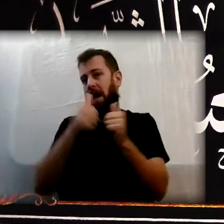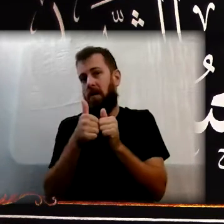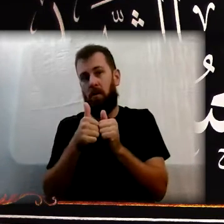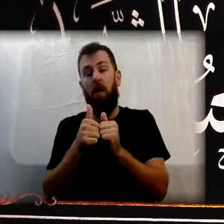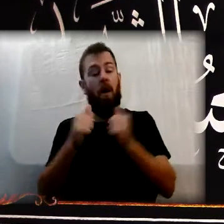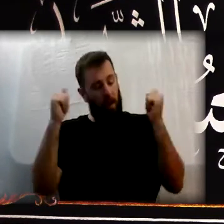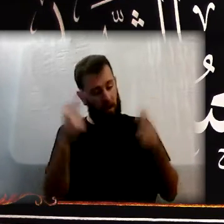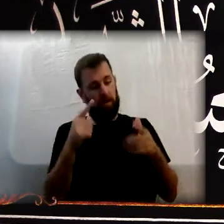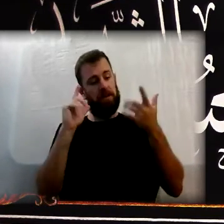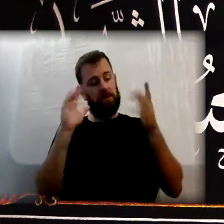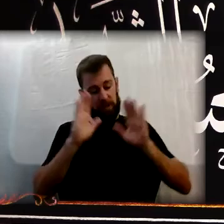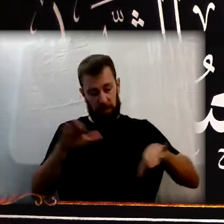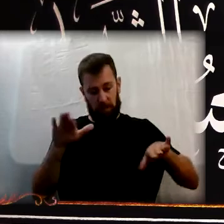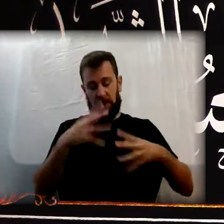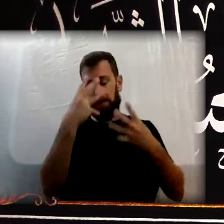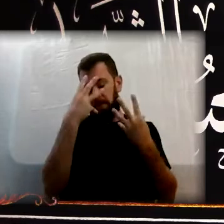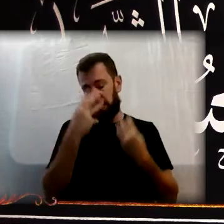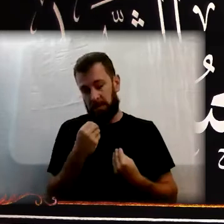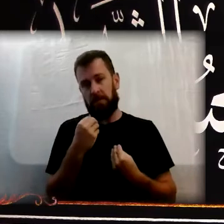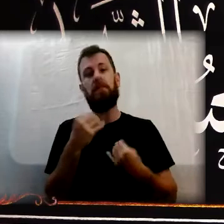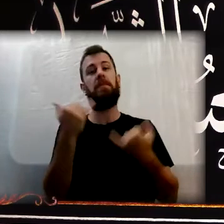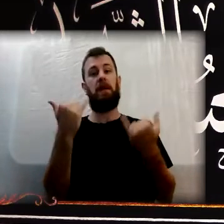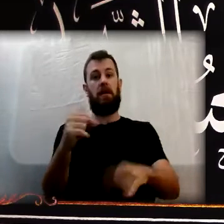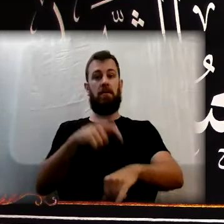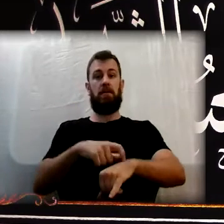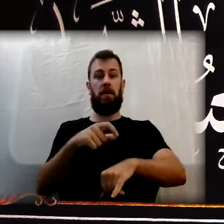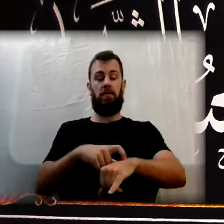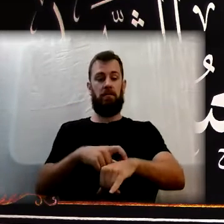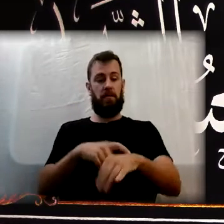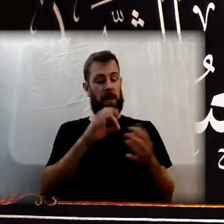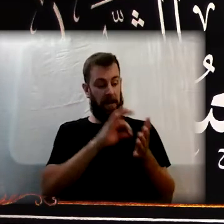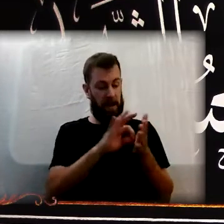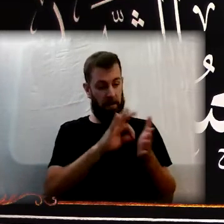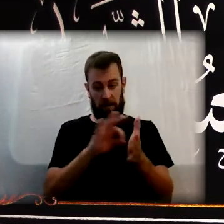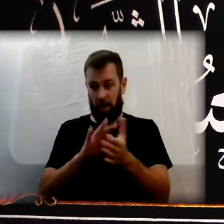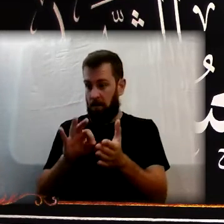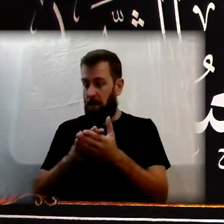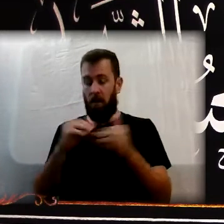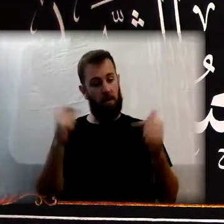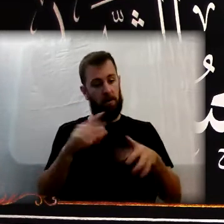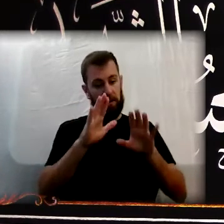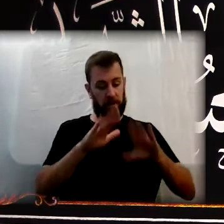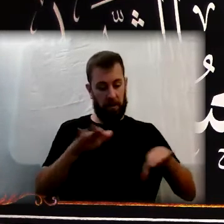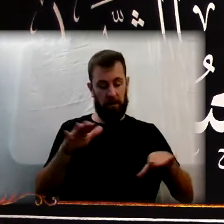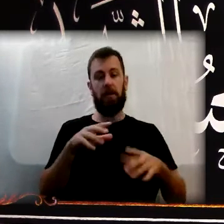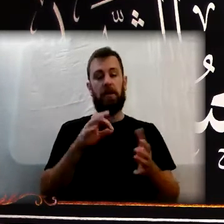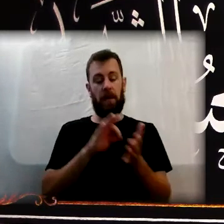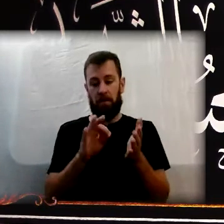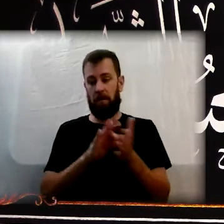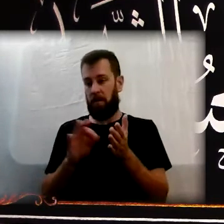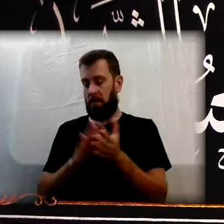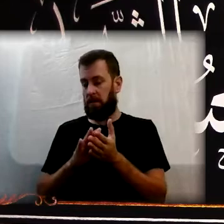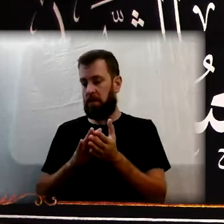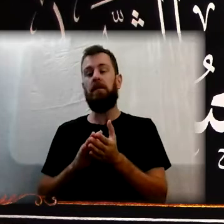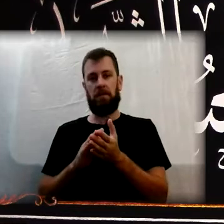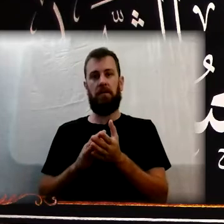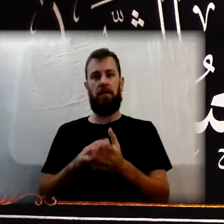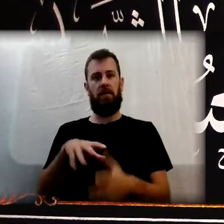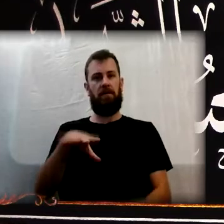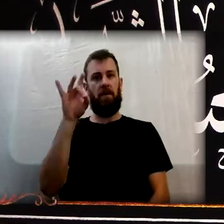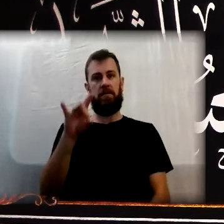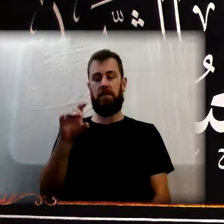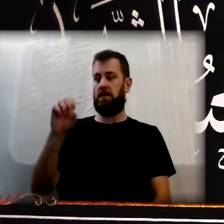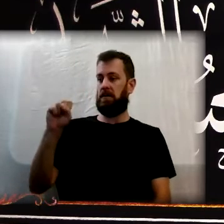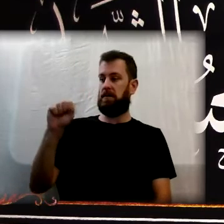the children were sleeping, now it was time to count the children. As they counted the children, they found that Sakina